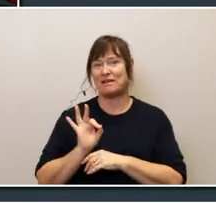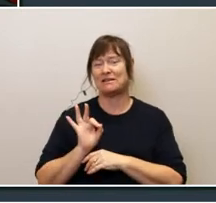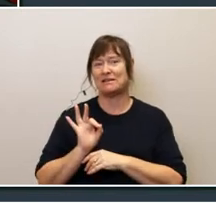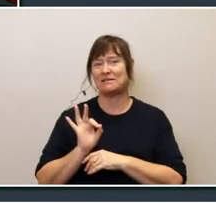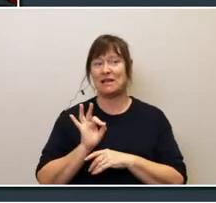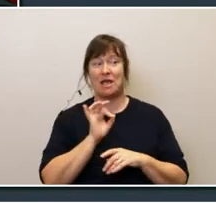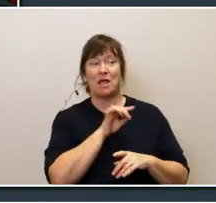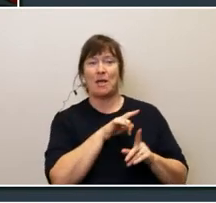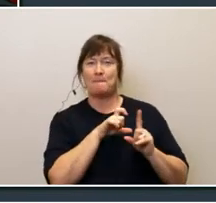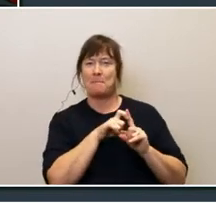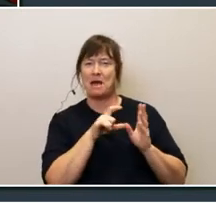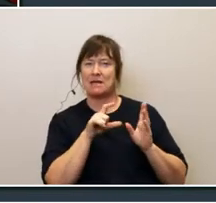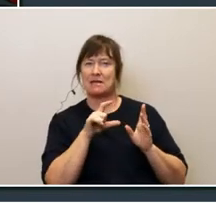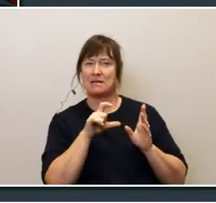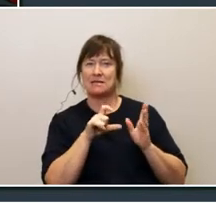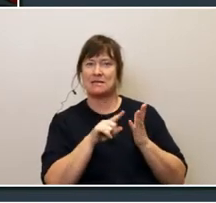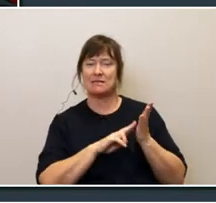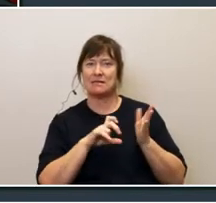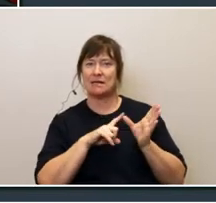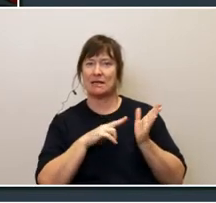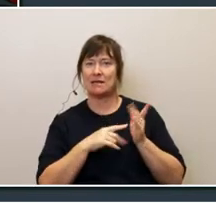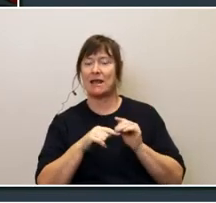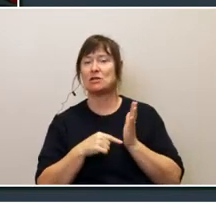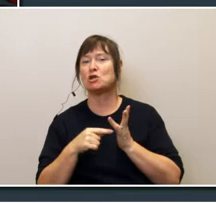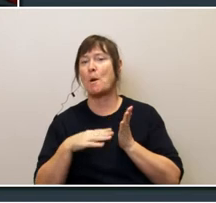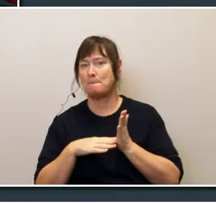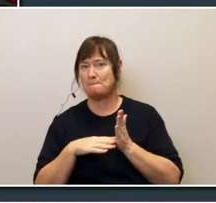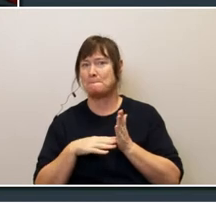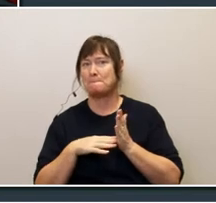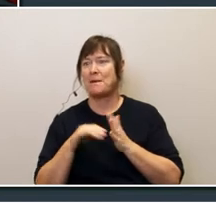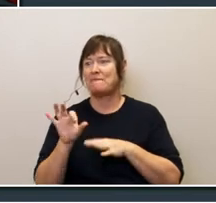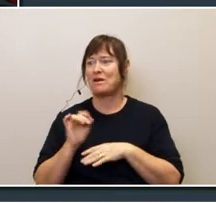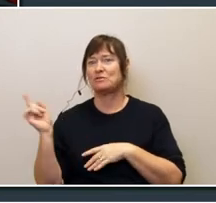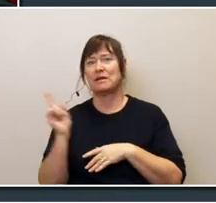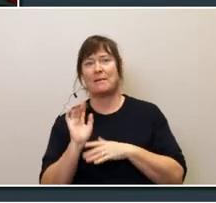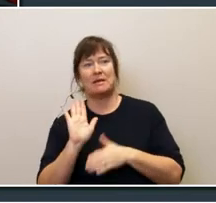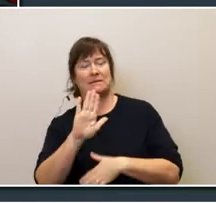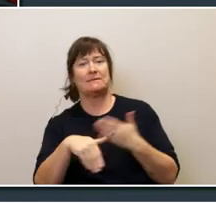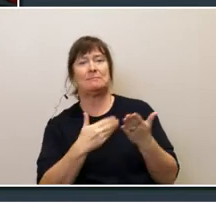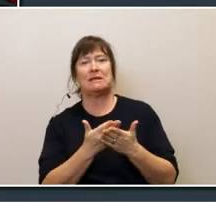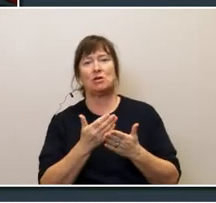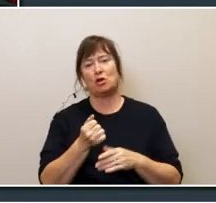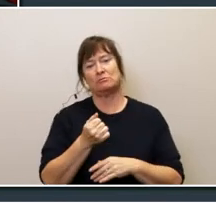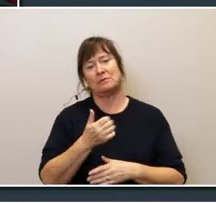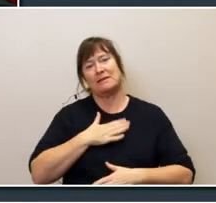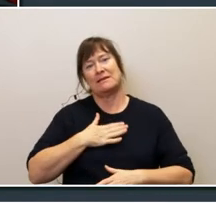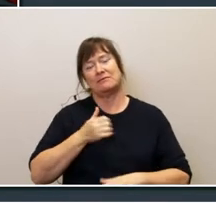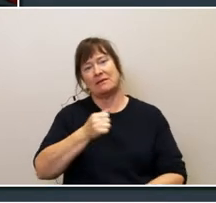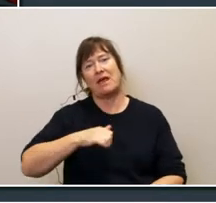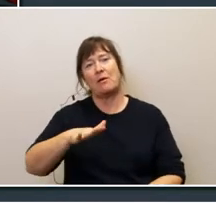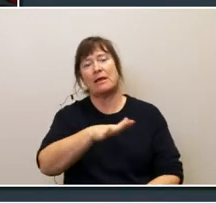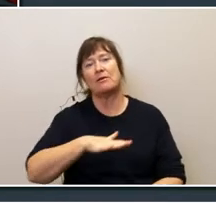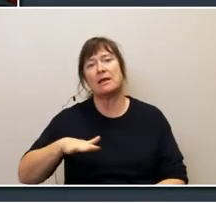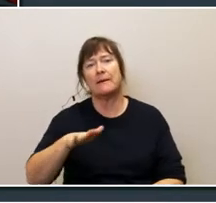invited by Duncan and Tom to come and also submit on the safety of our area. I